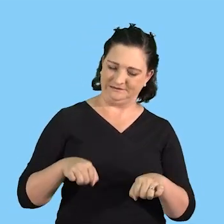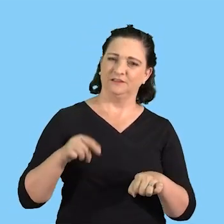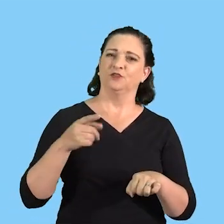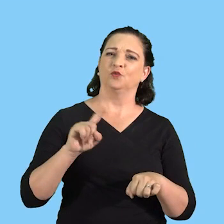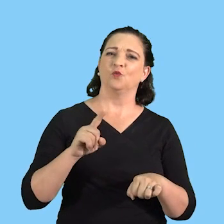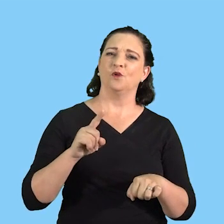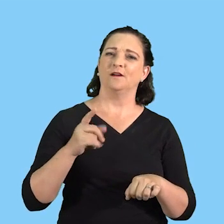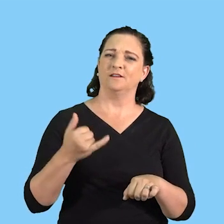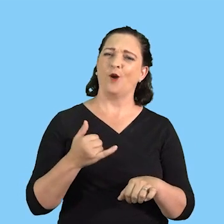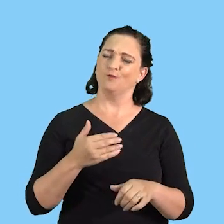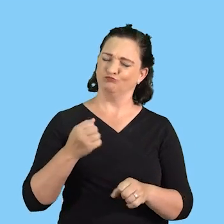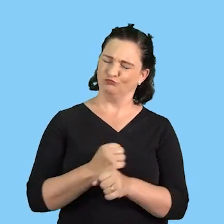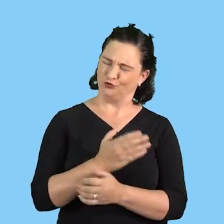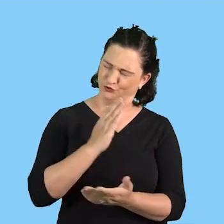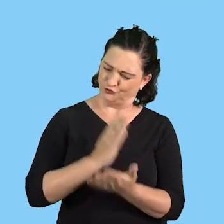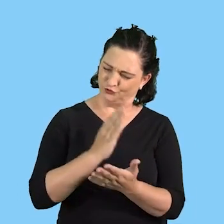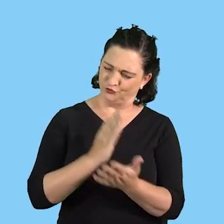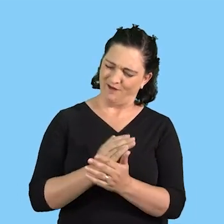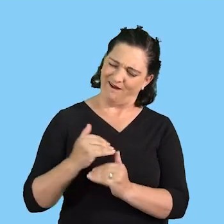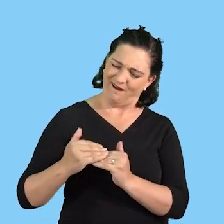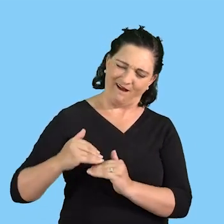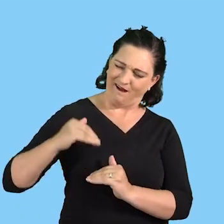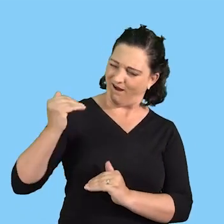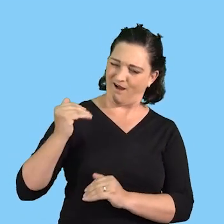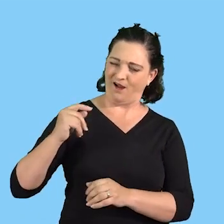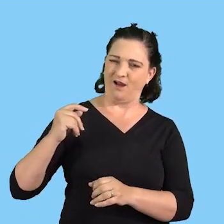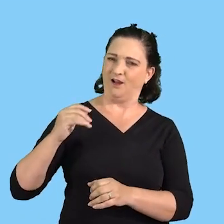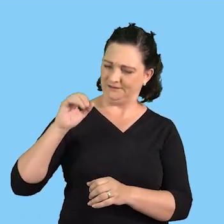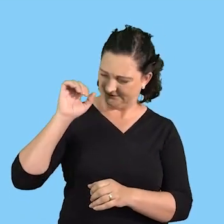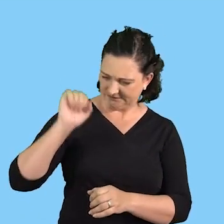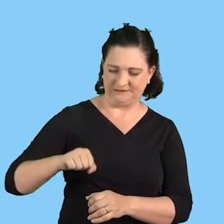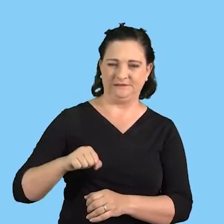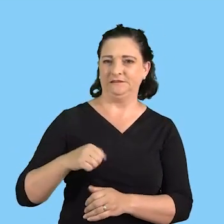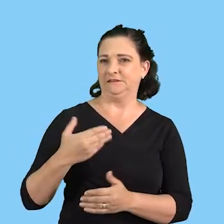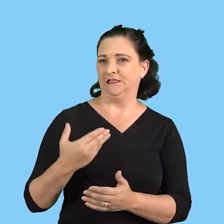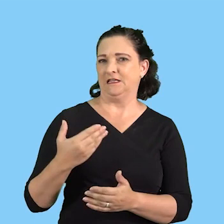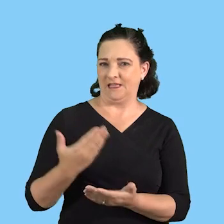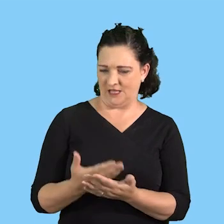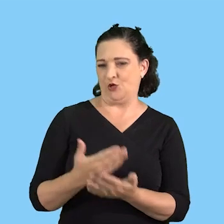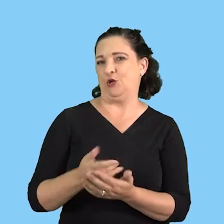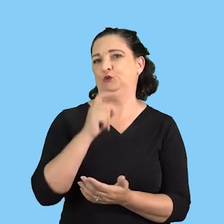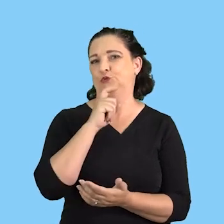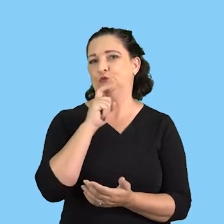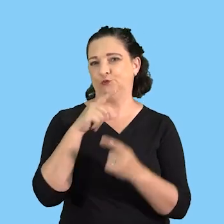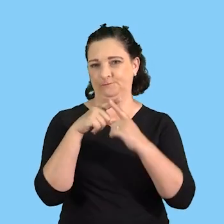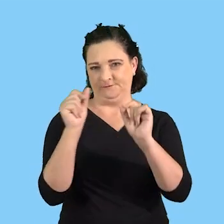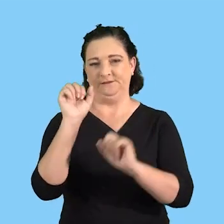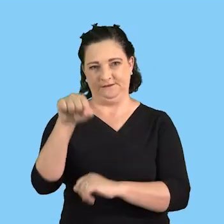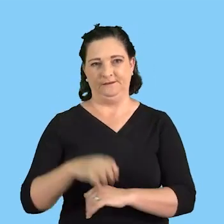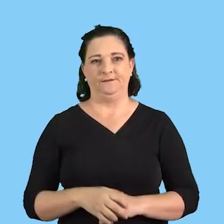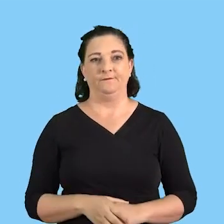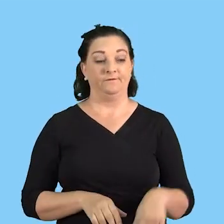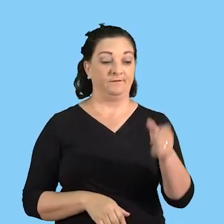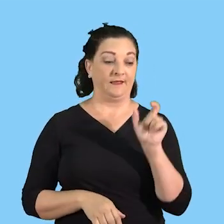high degree of certainty that something is accurate, complete, and usable. We